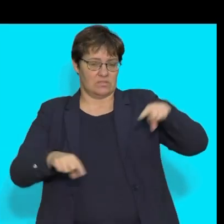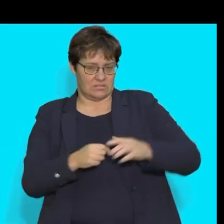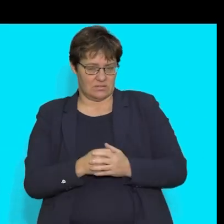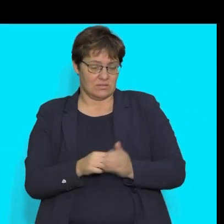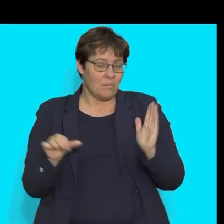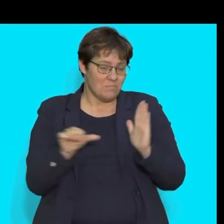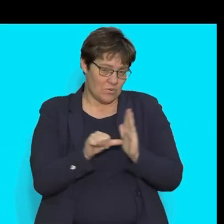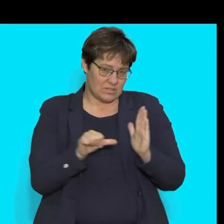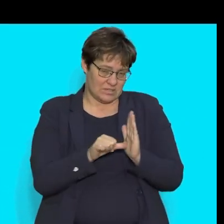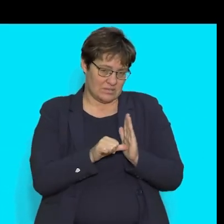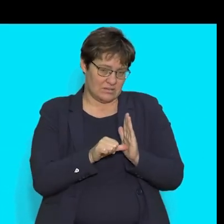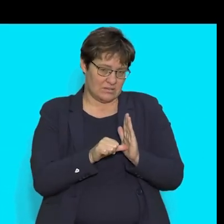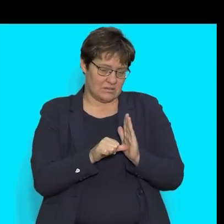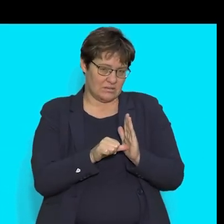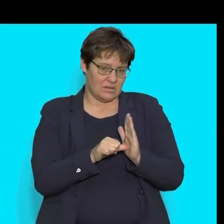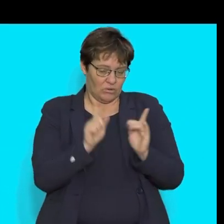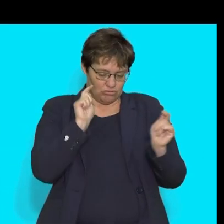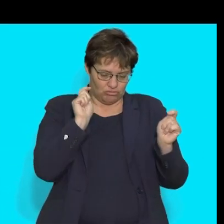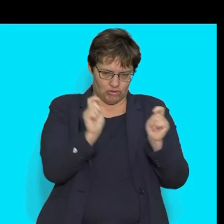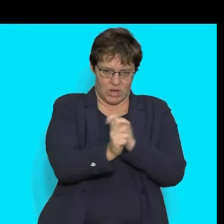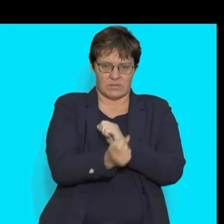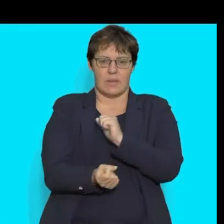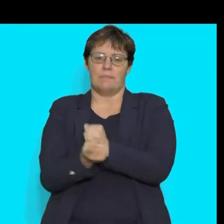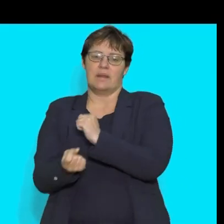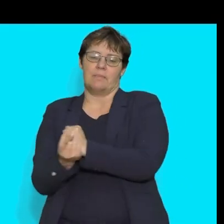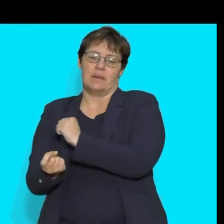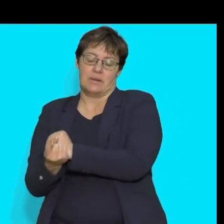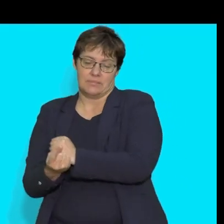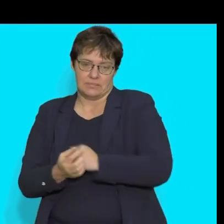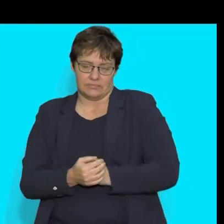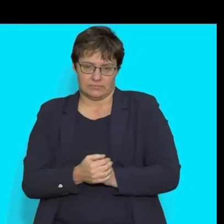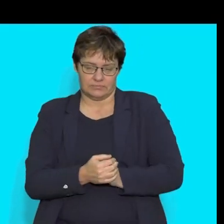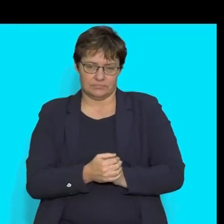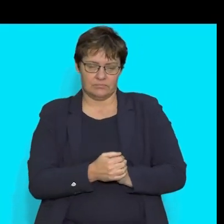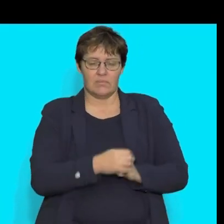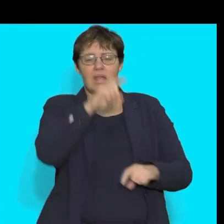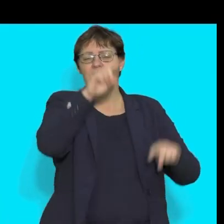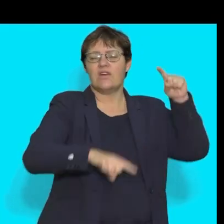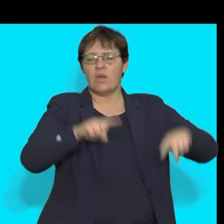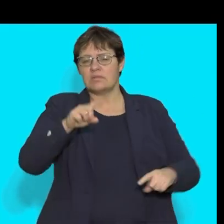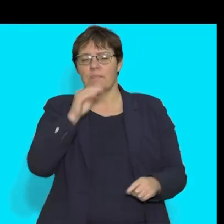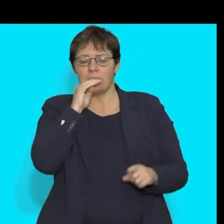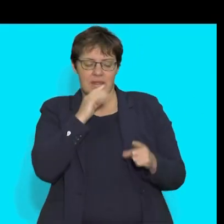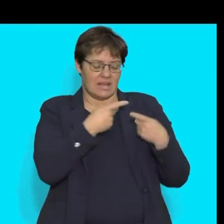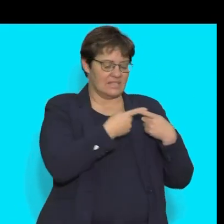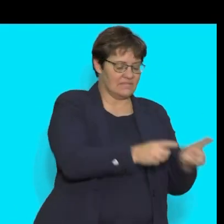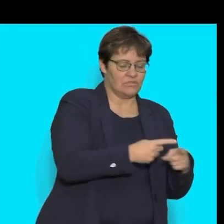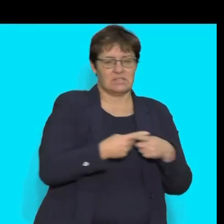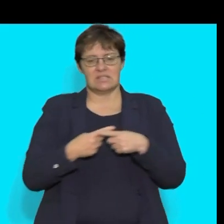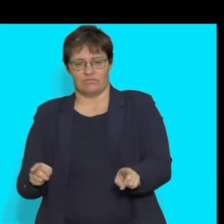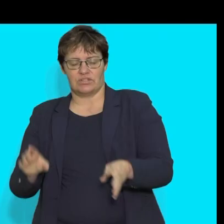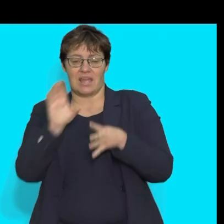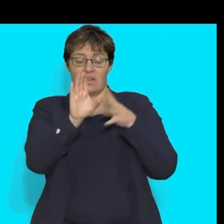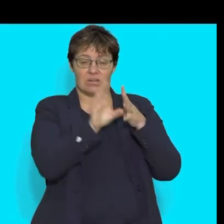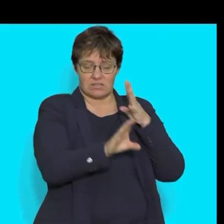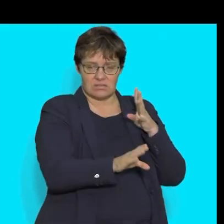variation is crucial to driving change. And we talk about a variation as being the differences